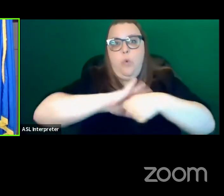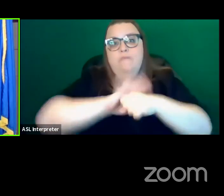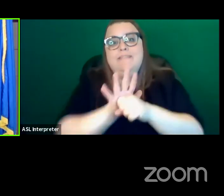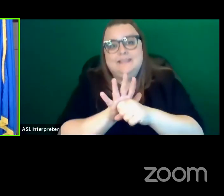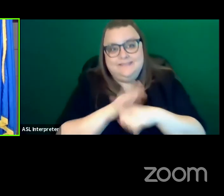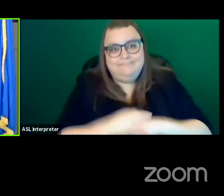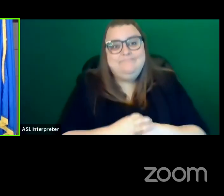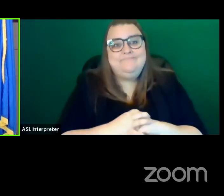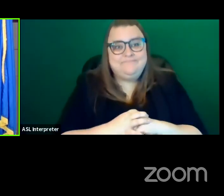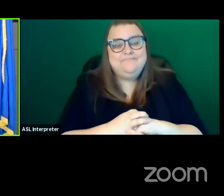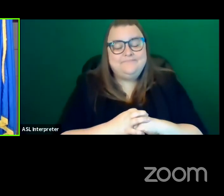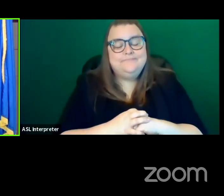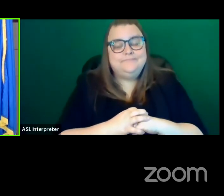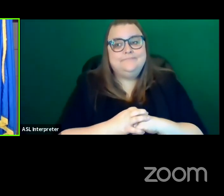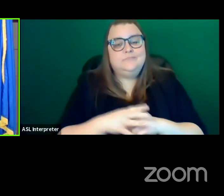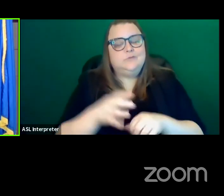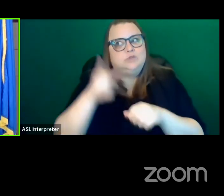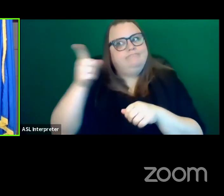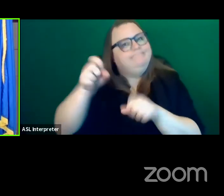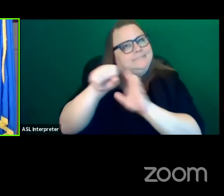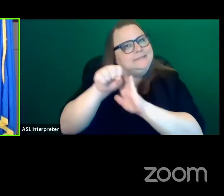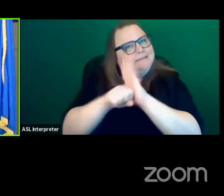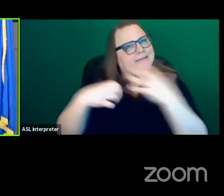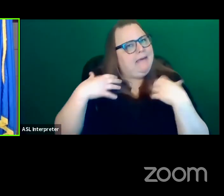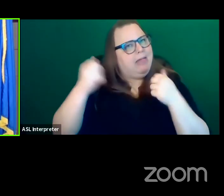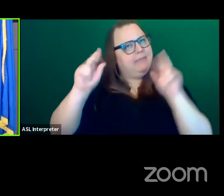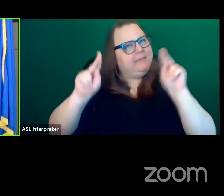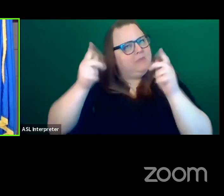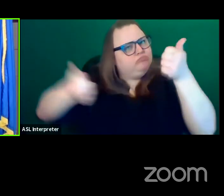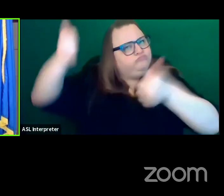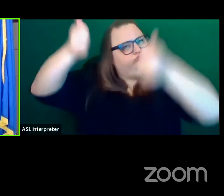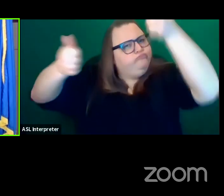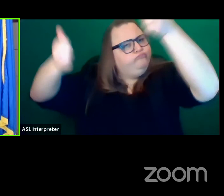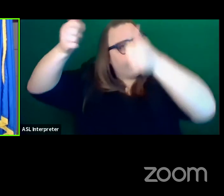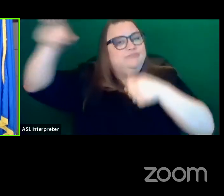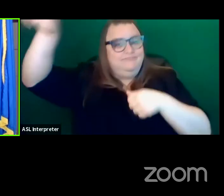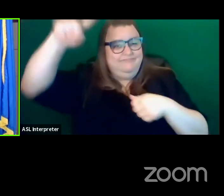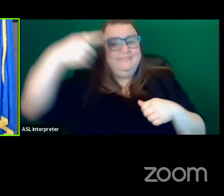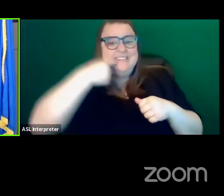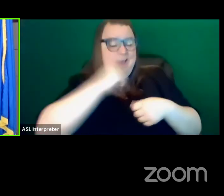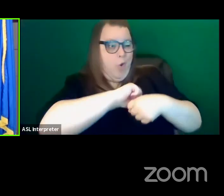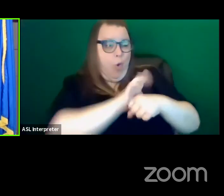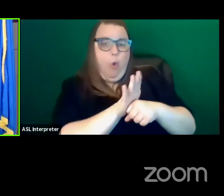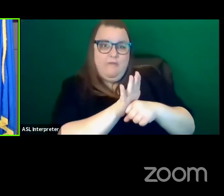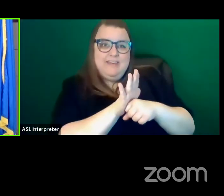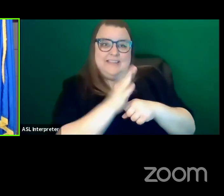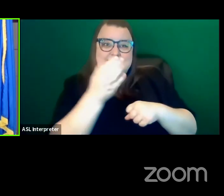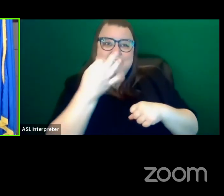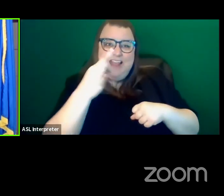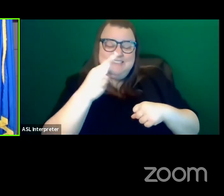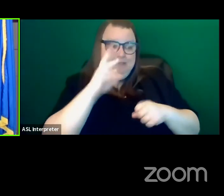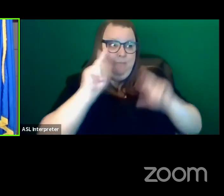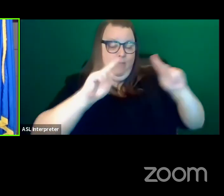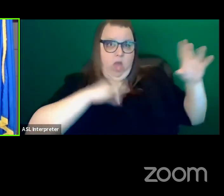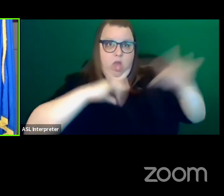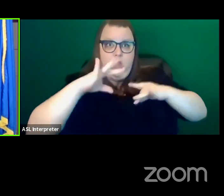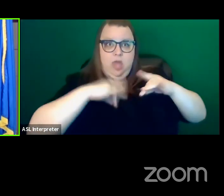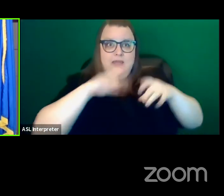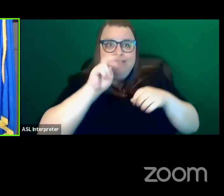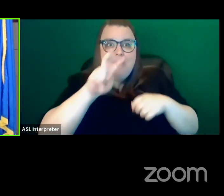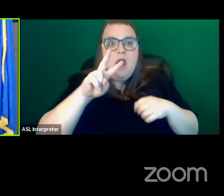According to our state health officials, COVID-19 cases in Nevada are growing at a rate twice that of the previous peak that